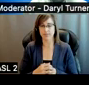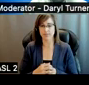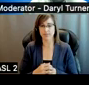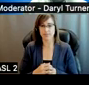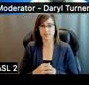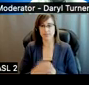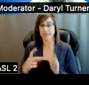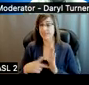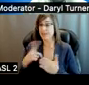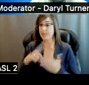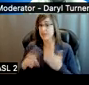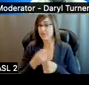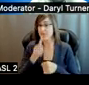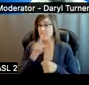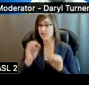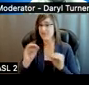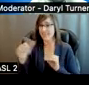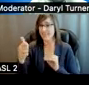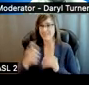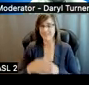Just double checking to make sure there's nothing else.